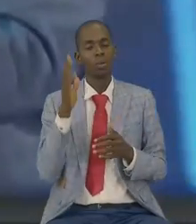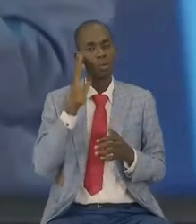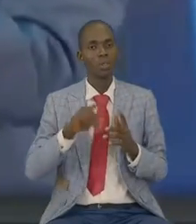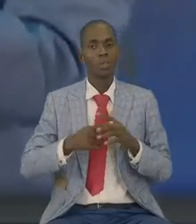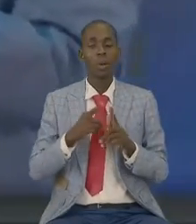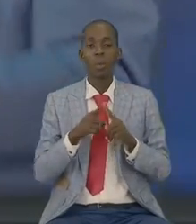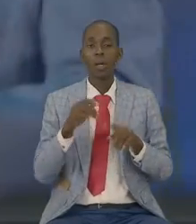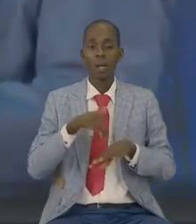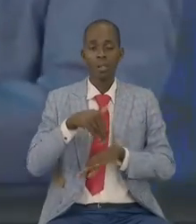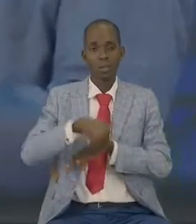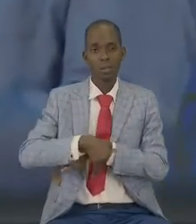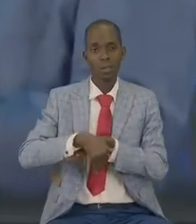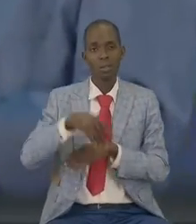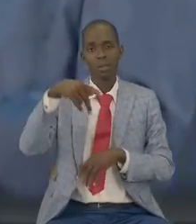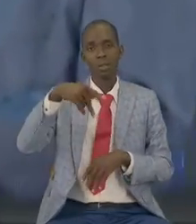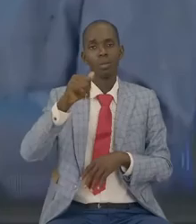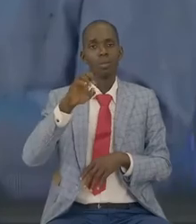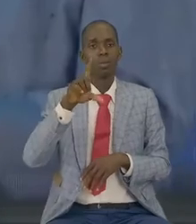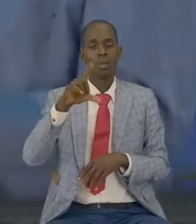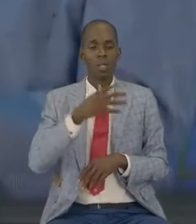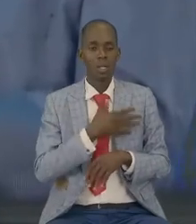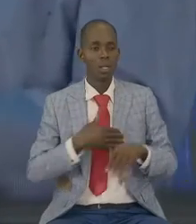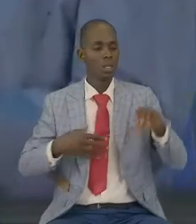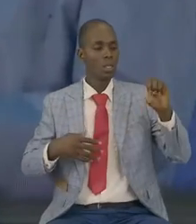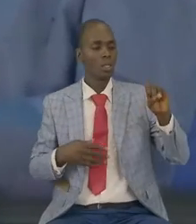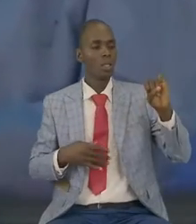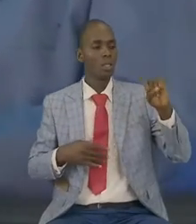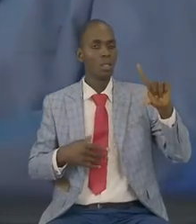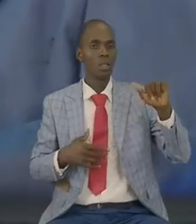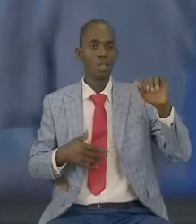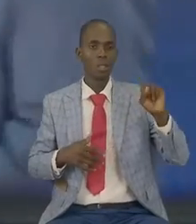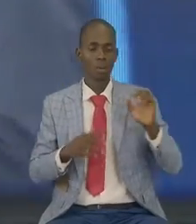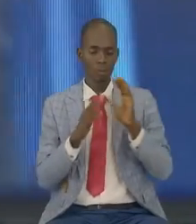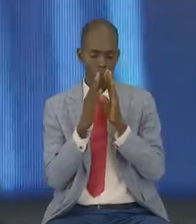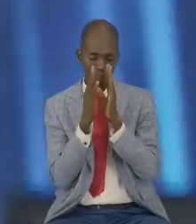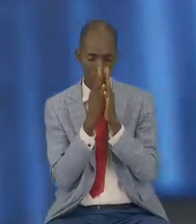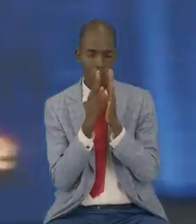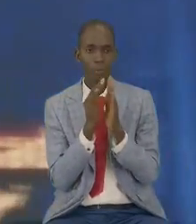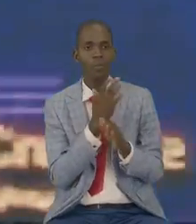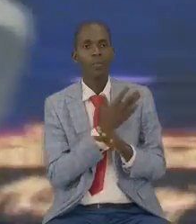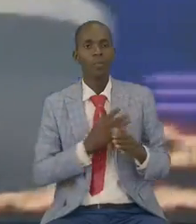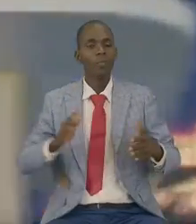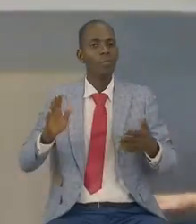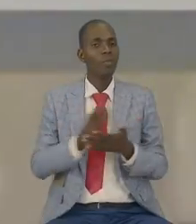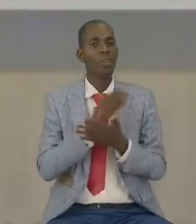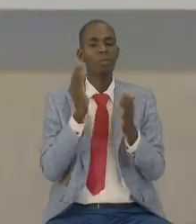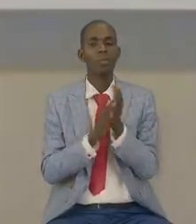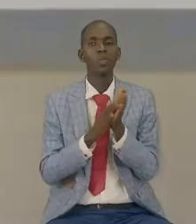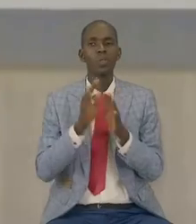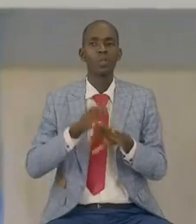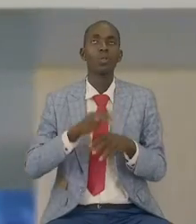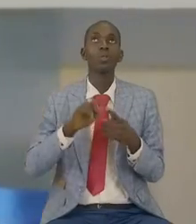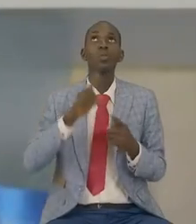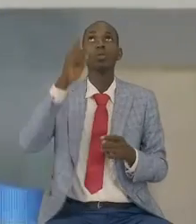midnight, Paul and Silas prayed and sang praises unto the Lord. They were still in the prison.